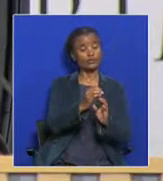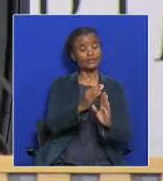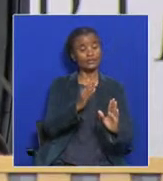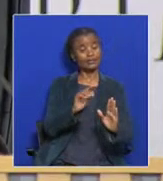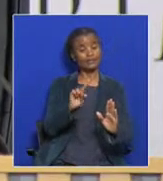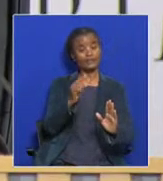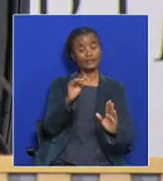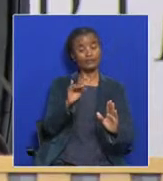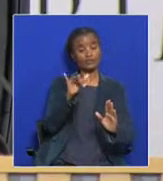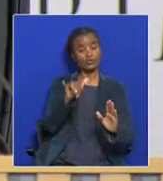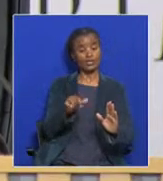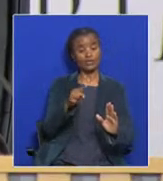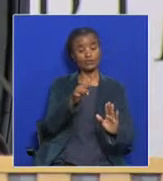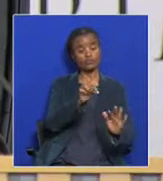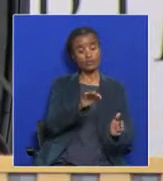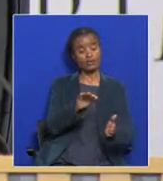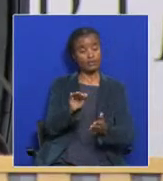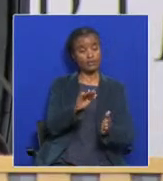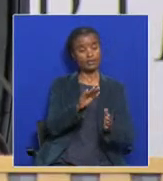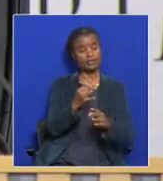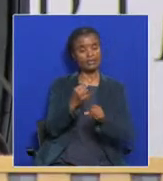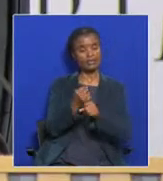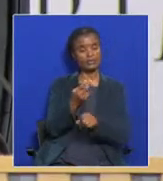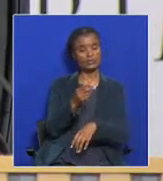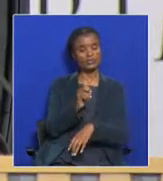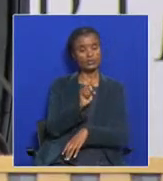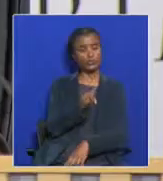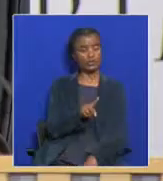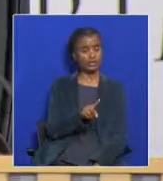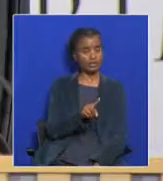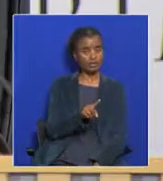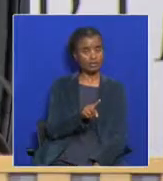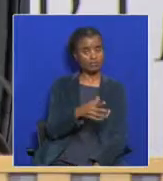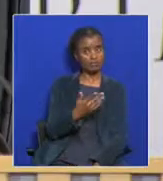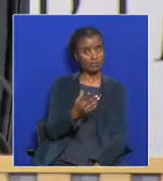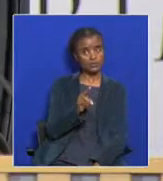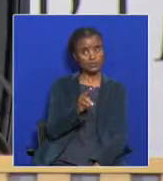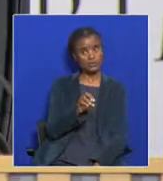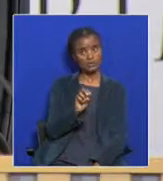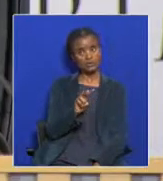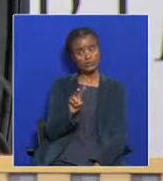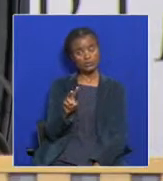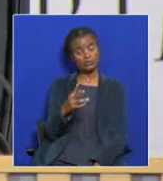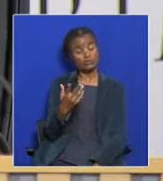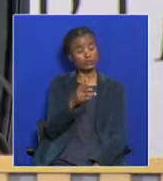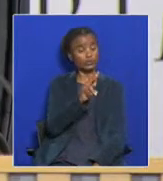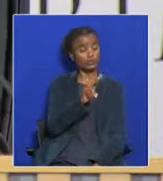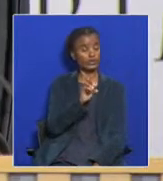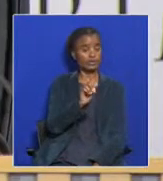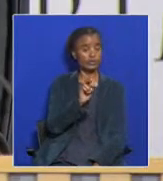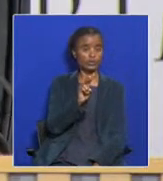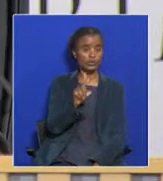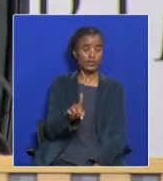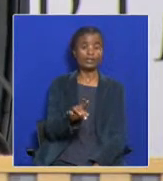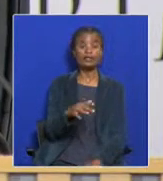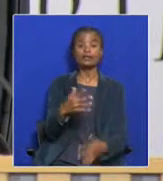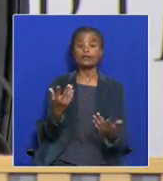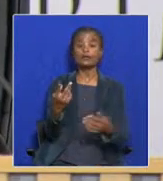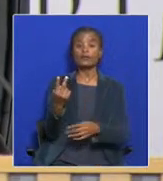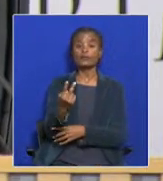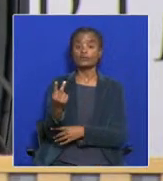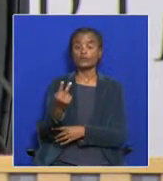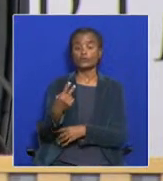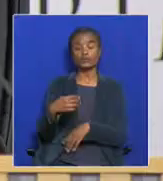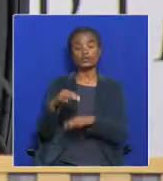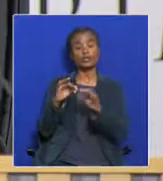2021 or 21? And also, the warehouse manager, yes, I took a statement